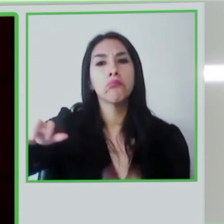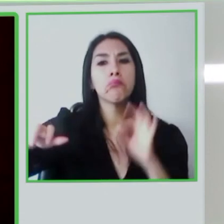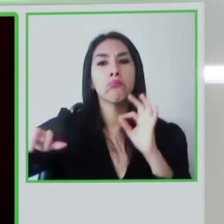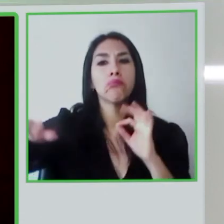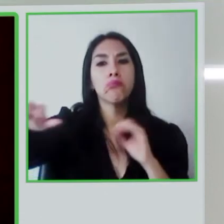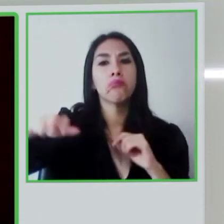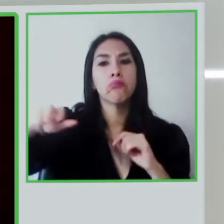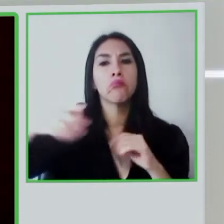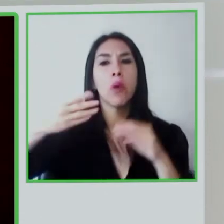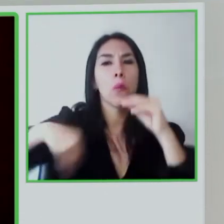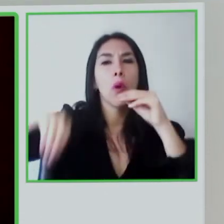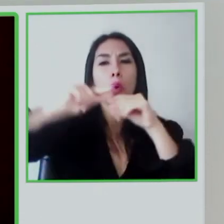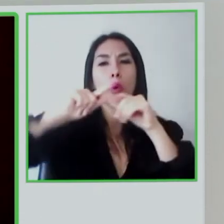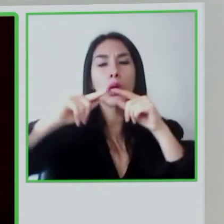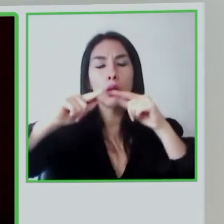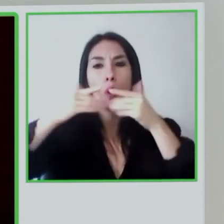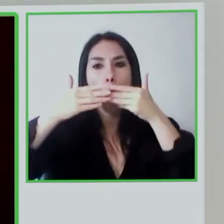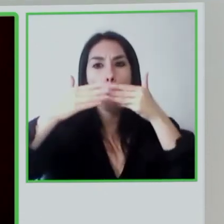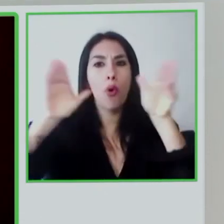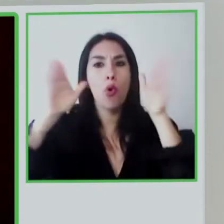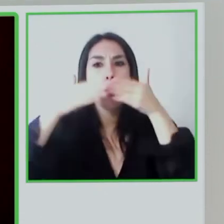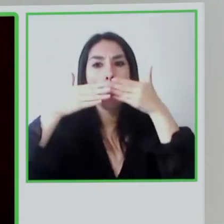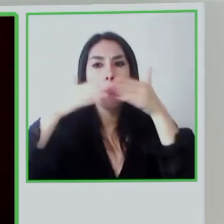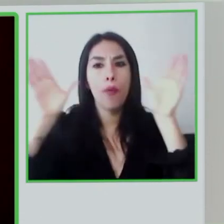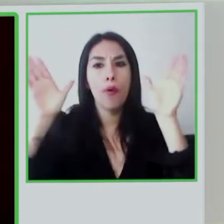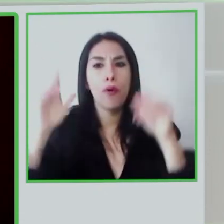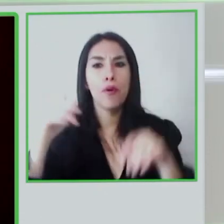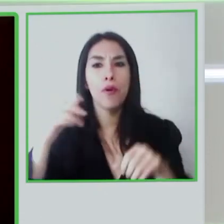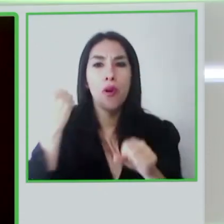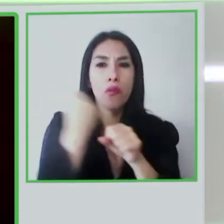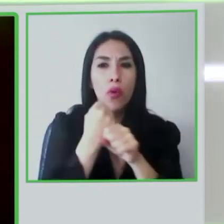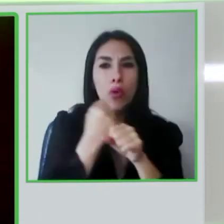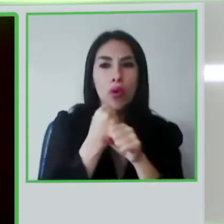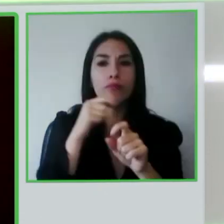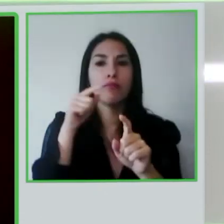that would be good for the people, good for business, it shouldn't be questioned.